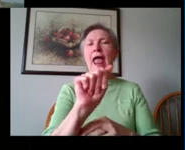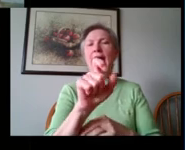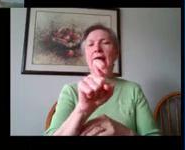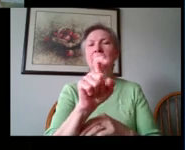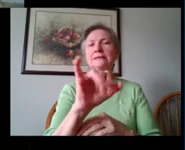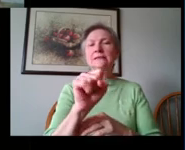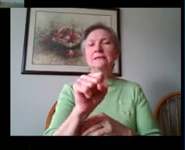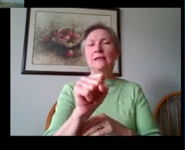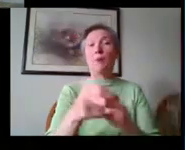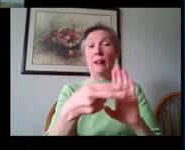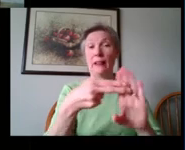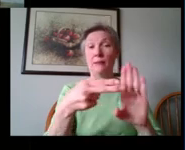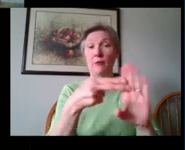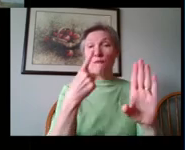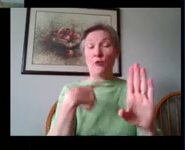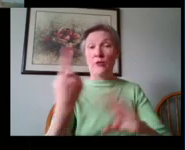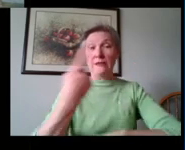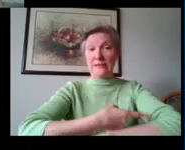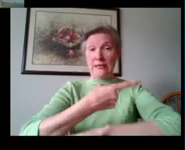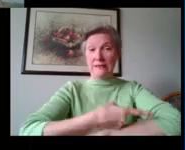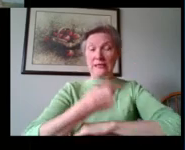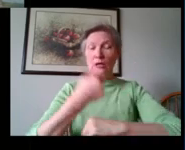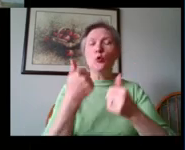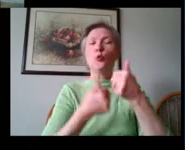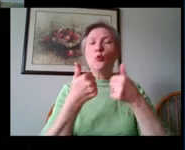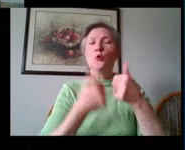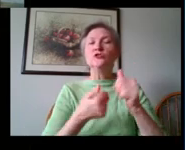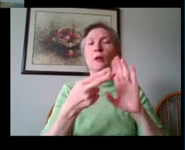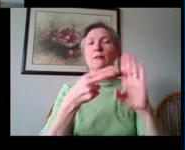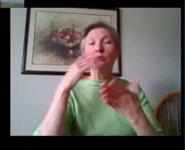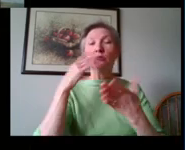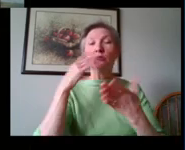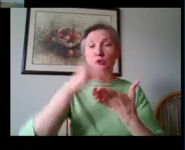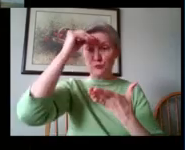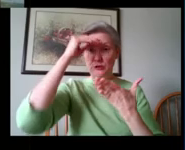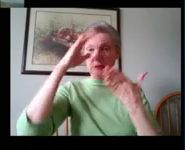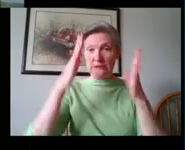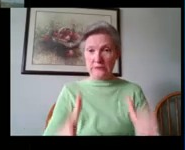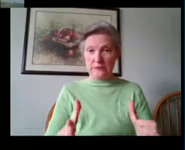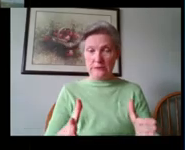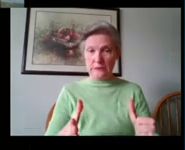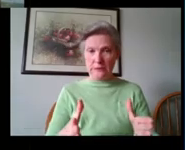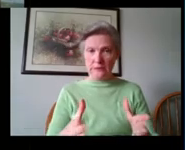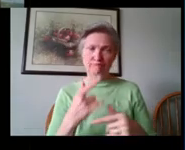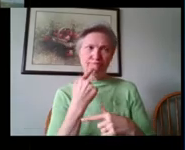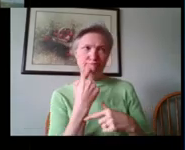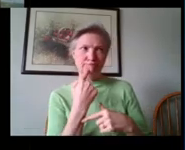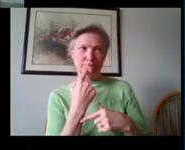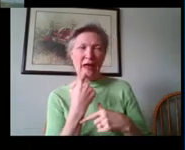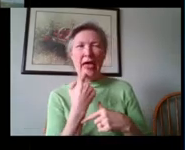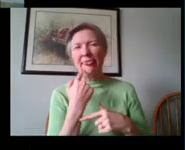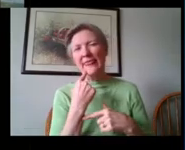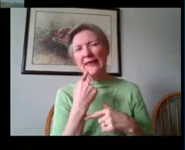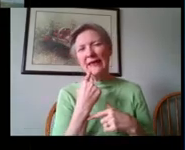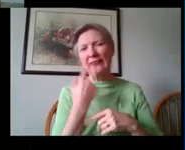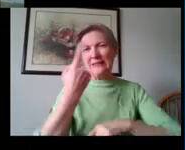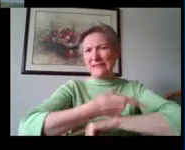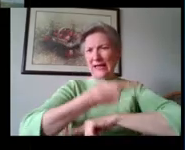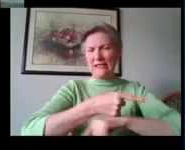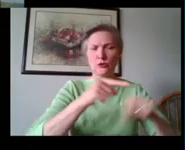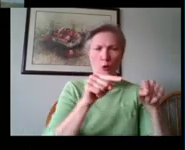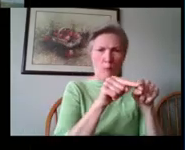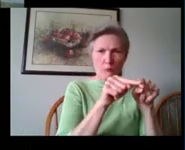label for the days and which axis I'm going to label for the students. And I kind of like having the days going across, so kind of visualizing